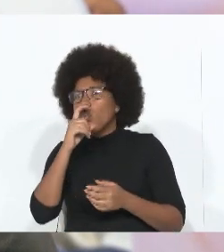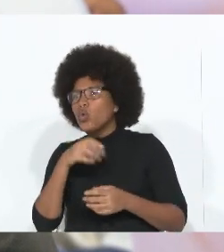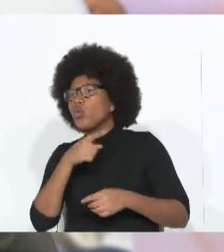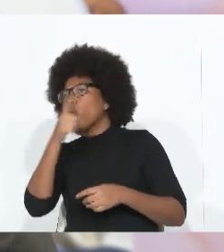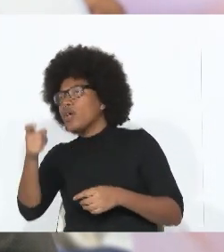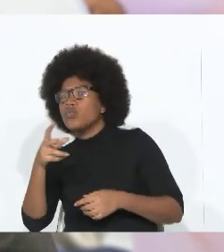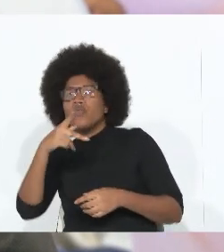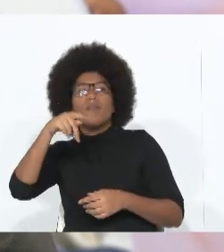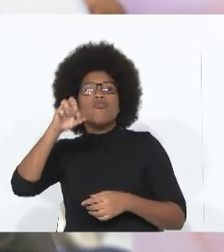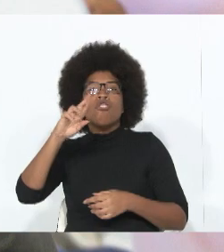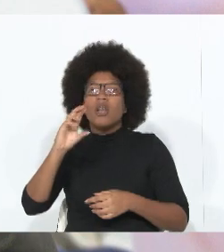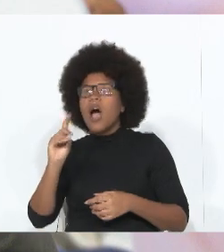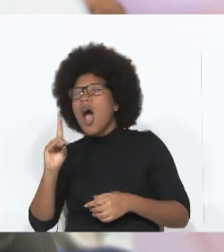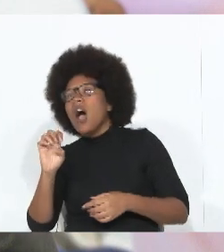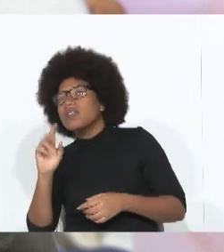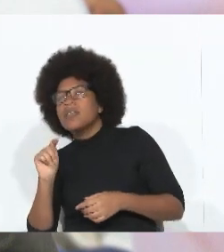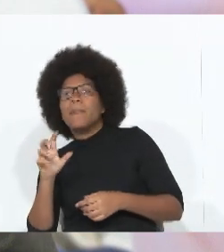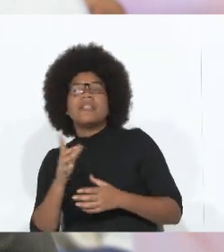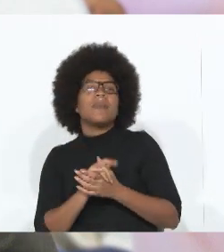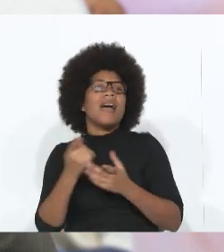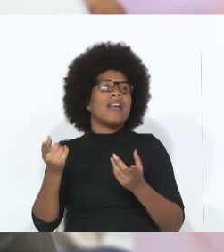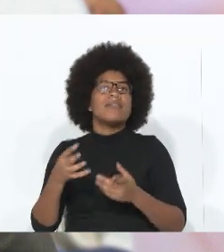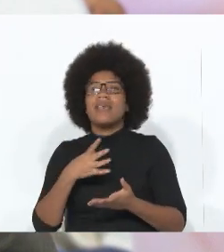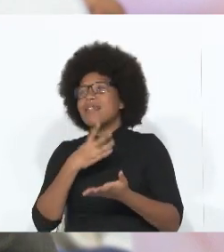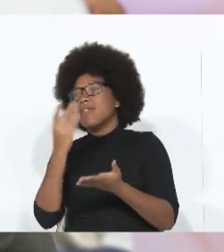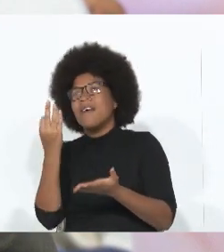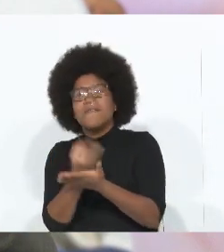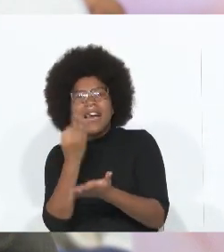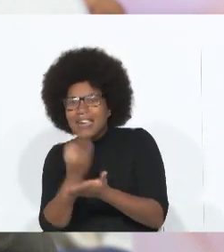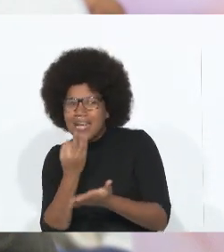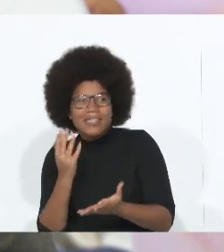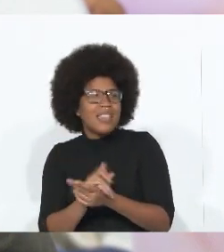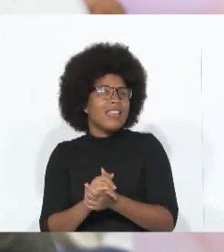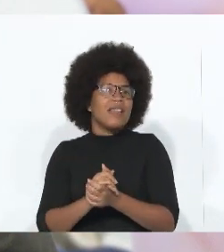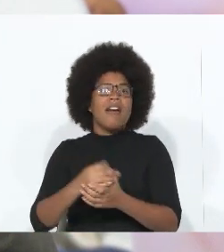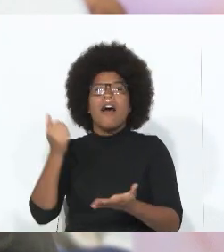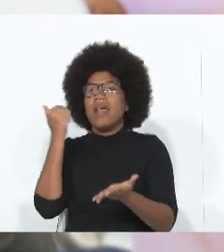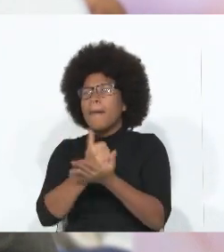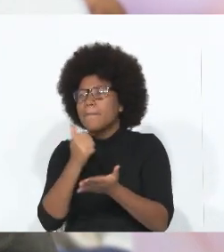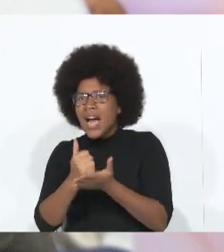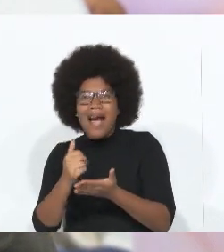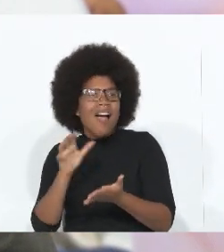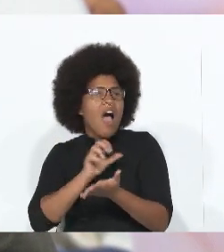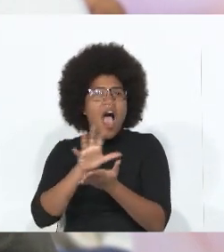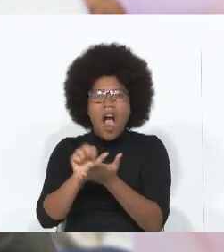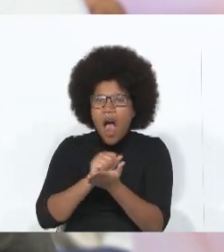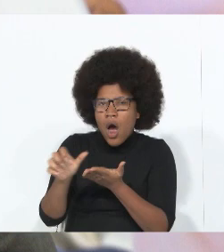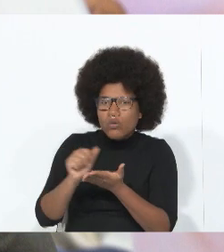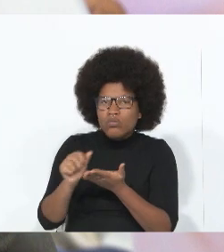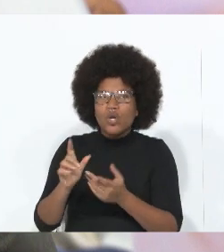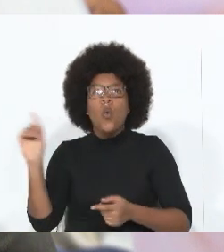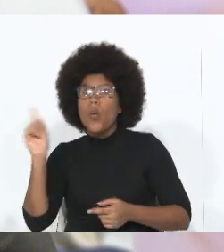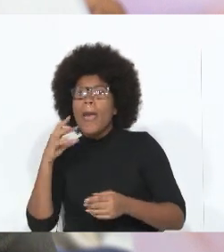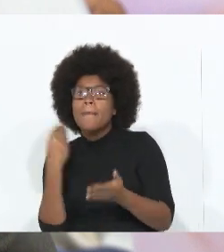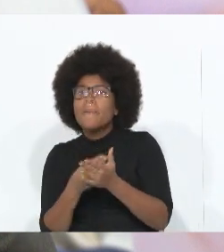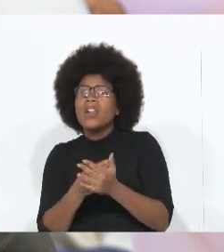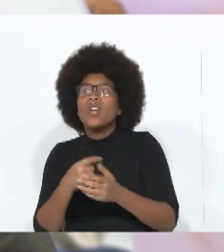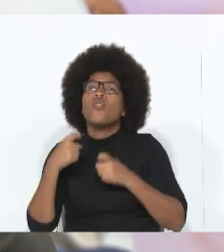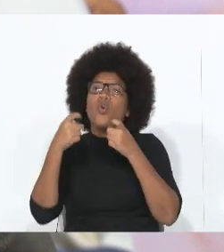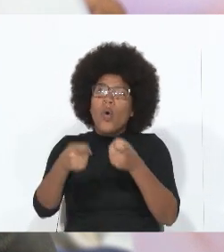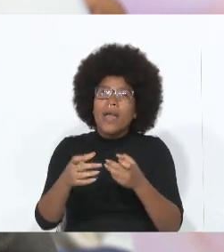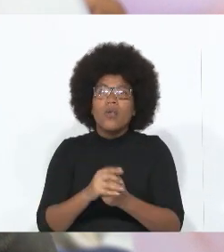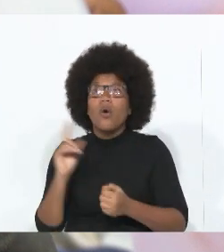placement, do you have a sales agent, your distribution, your financing, having a bank account. Where is the money going to? So more than just the play